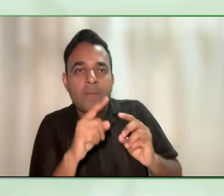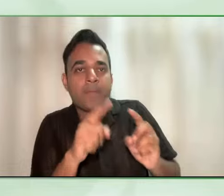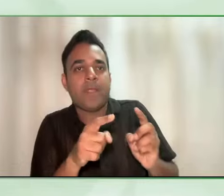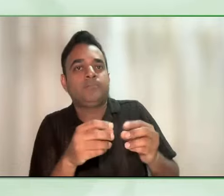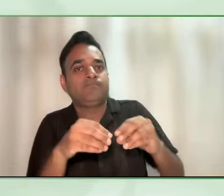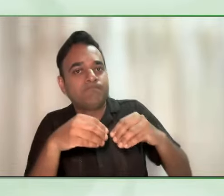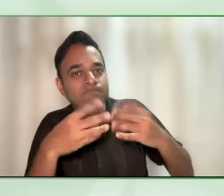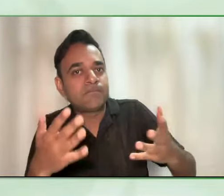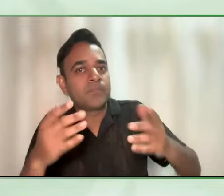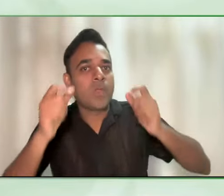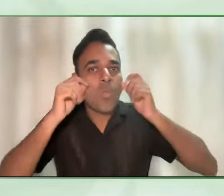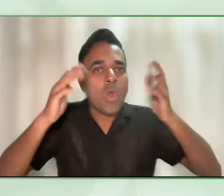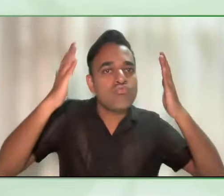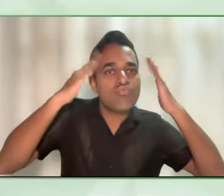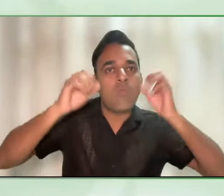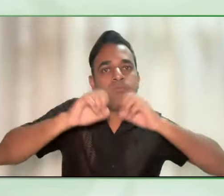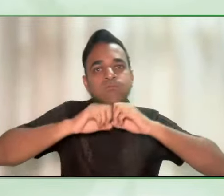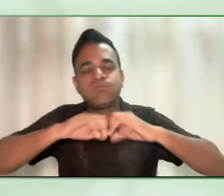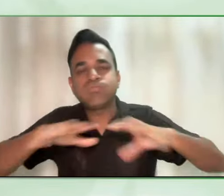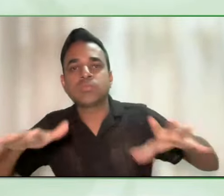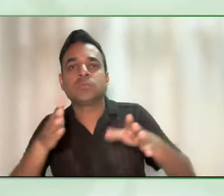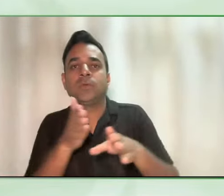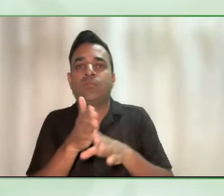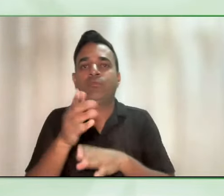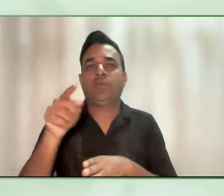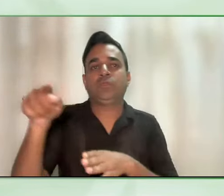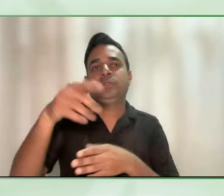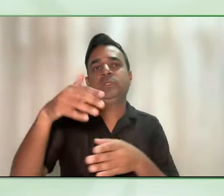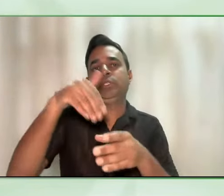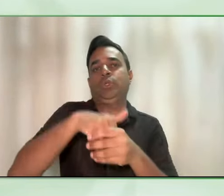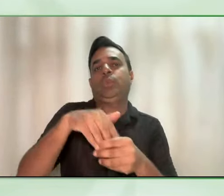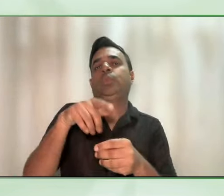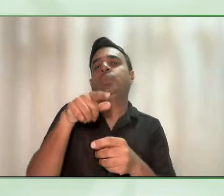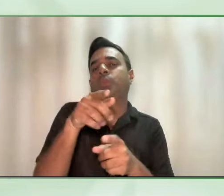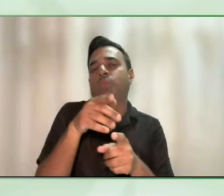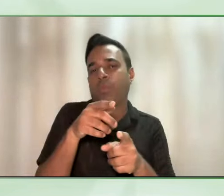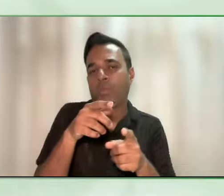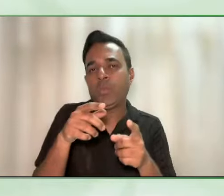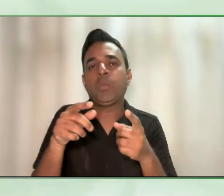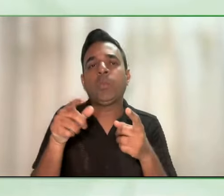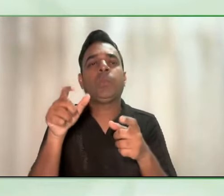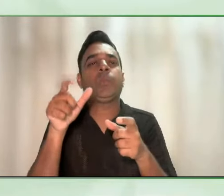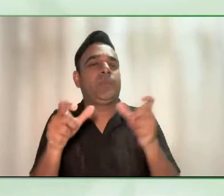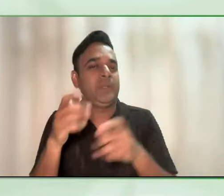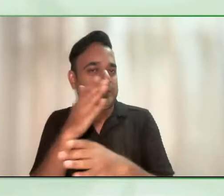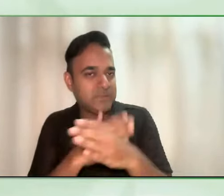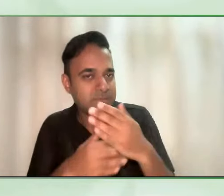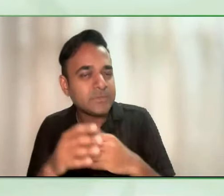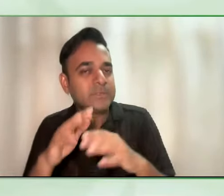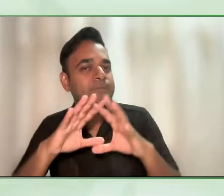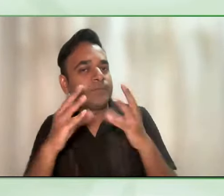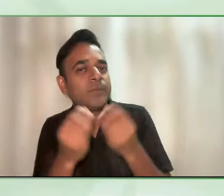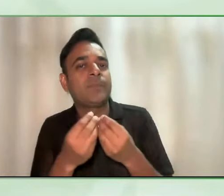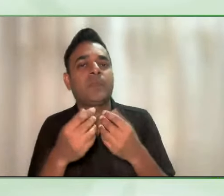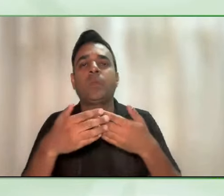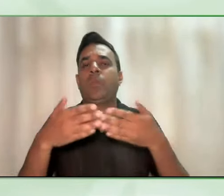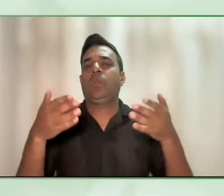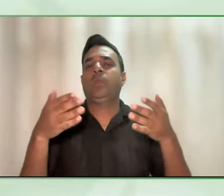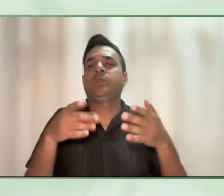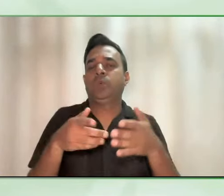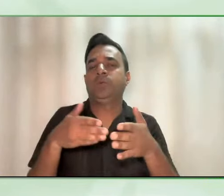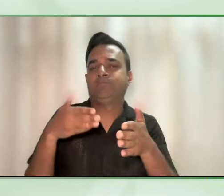striking outcome, isn't it, of the survey? If the awareness of, even in the sector of work integration, self-organizations